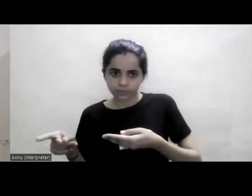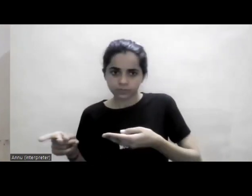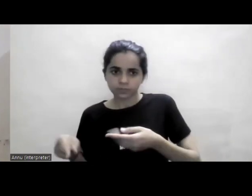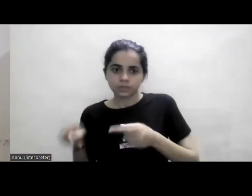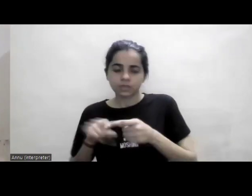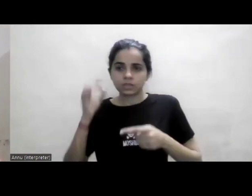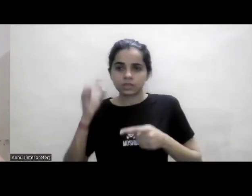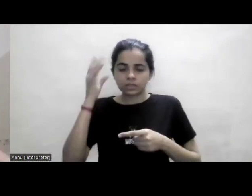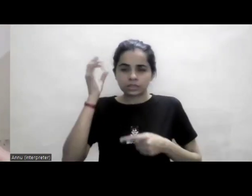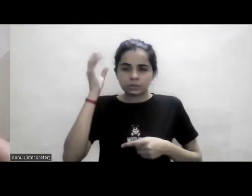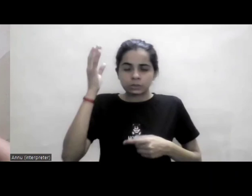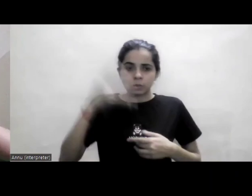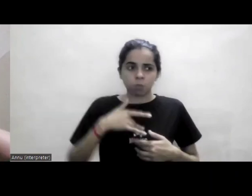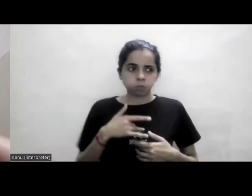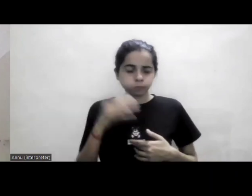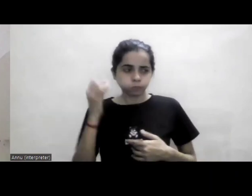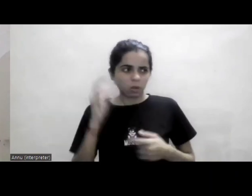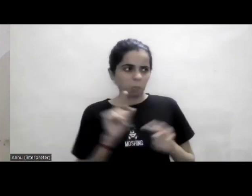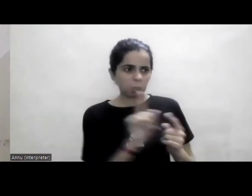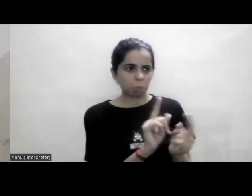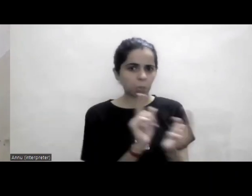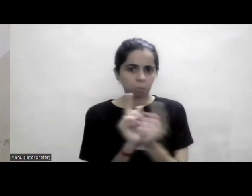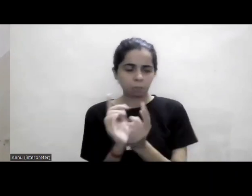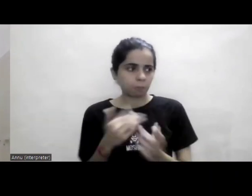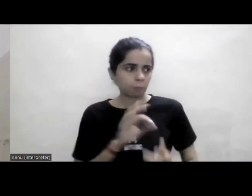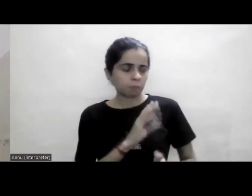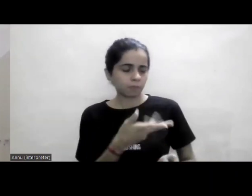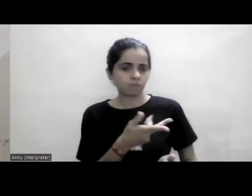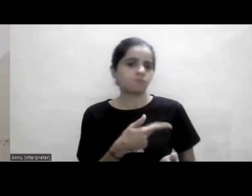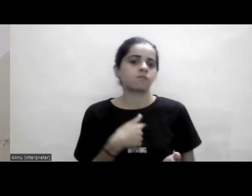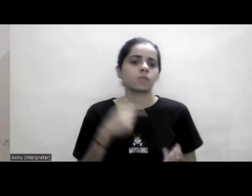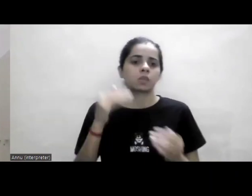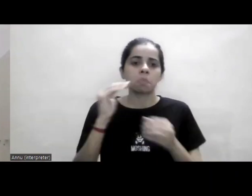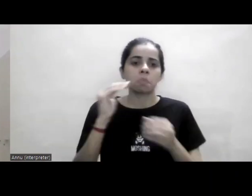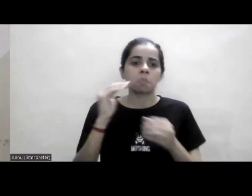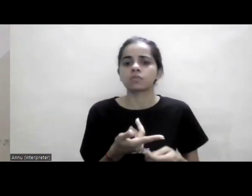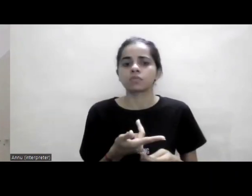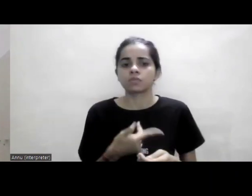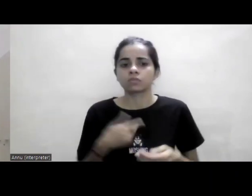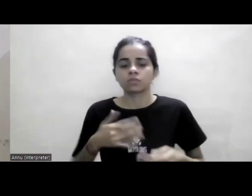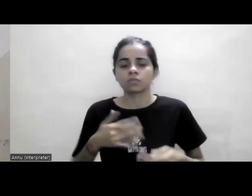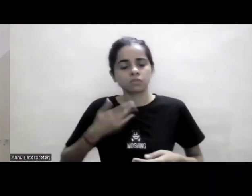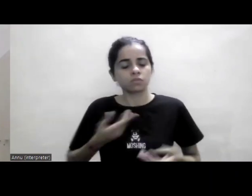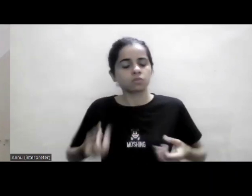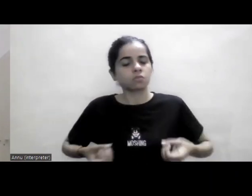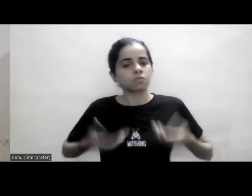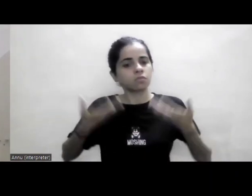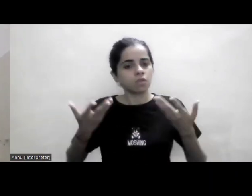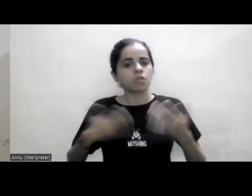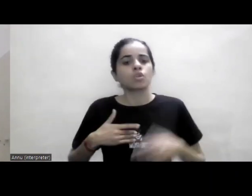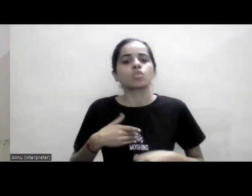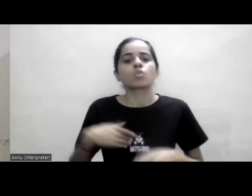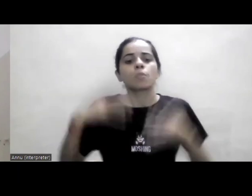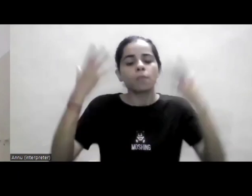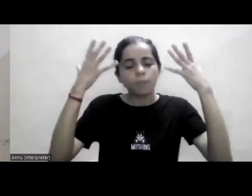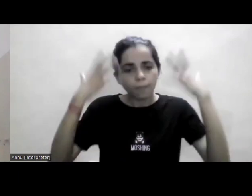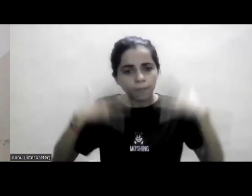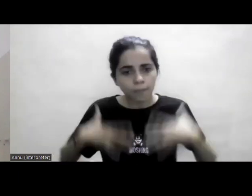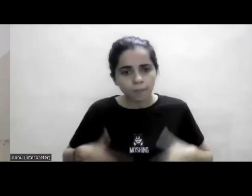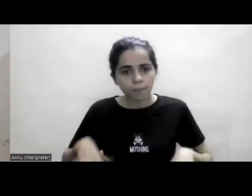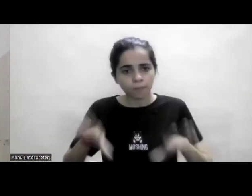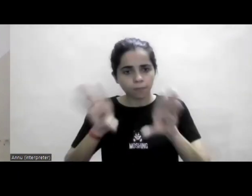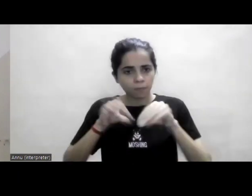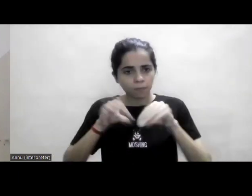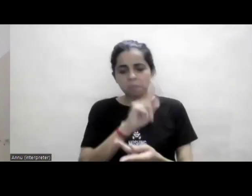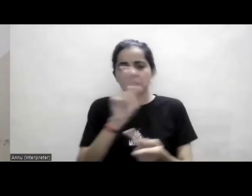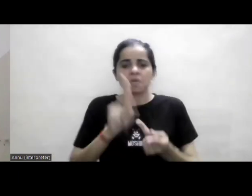possessive attitude when you come to discuss these things, that they start feeling that their body is not their bodies are not